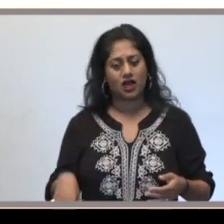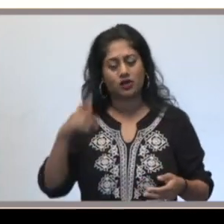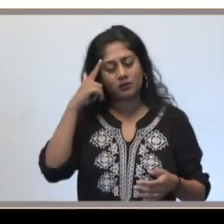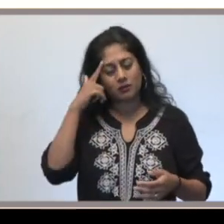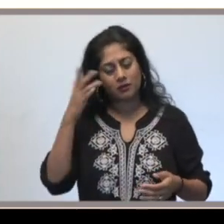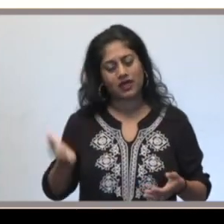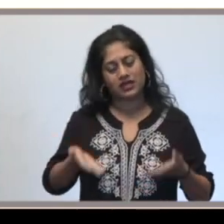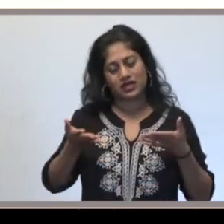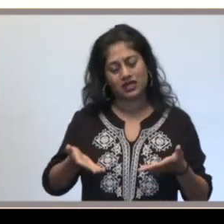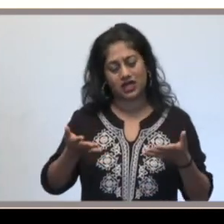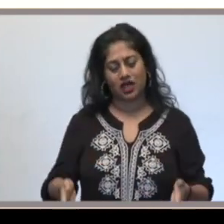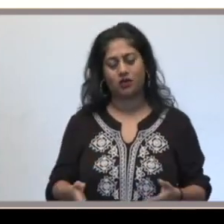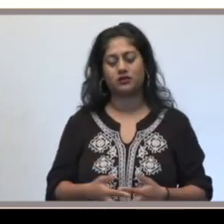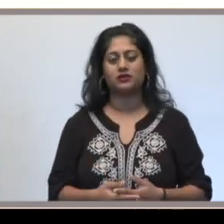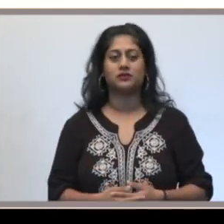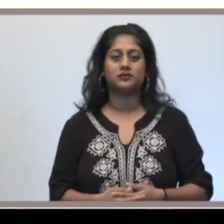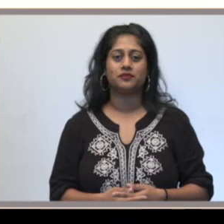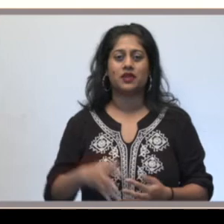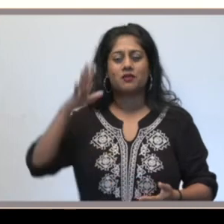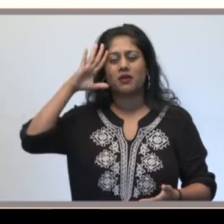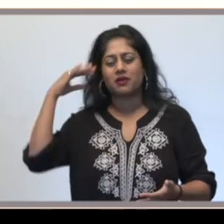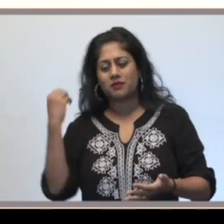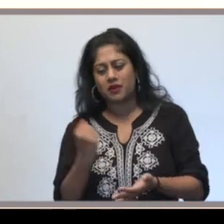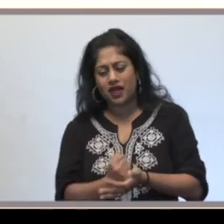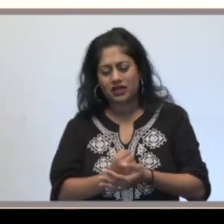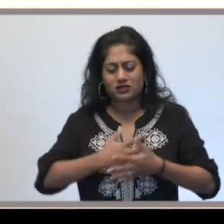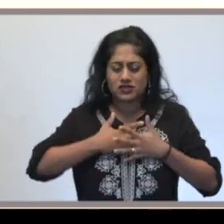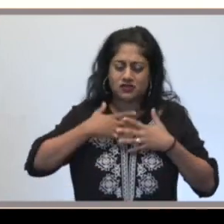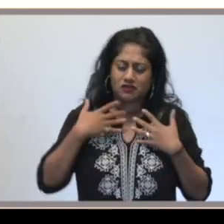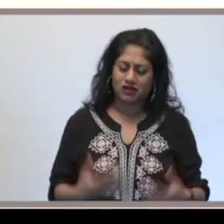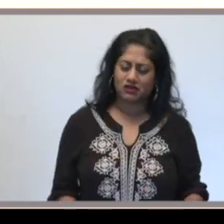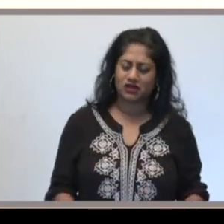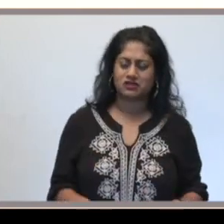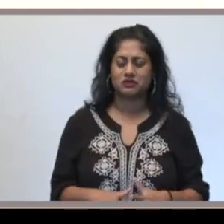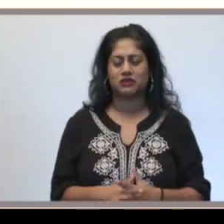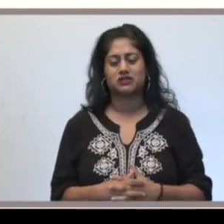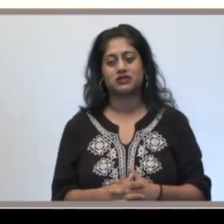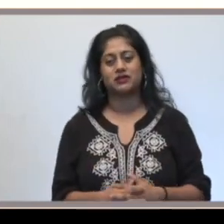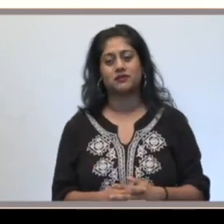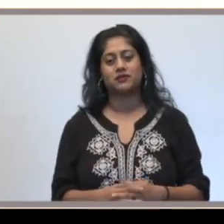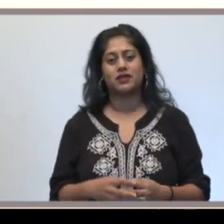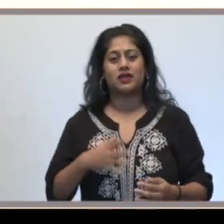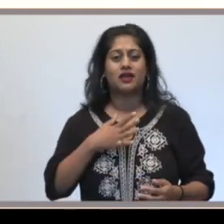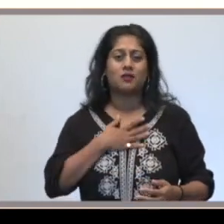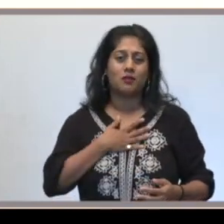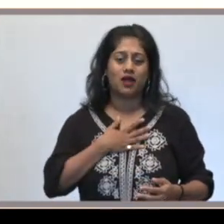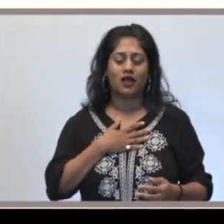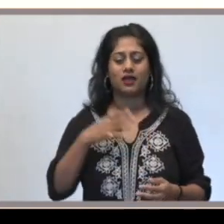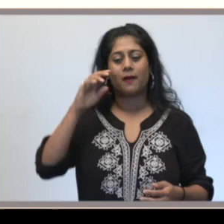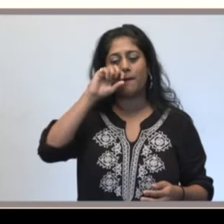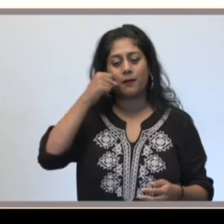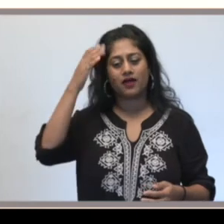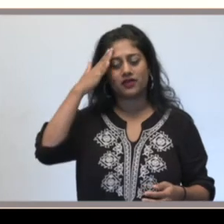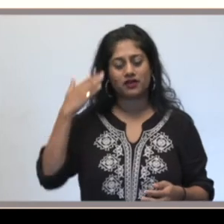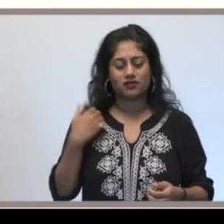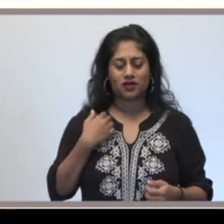medication until I came through that dark tunnel. It was a humbling experience. My beloved parents were the ones who picked up the